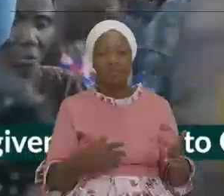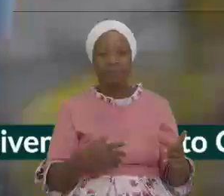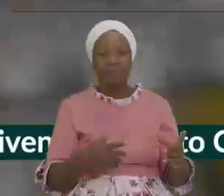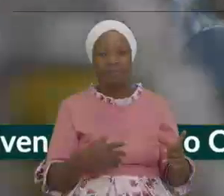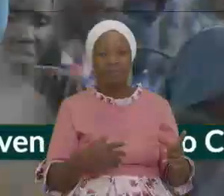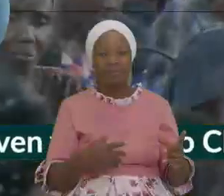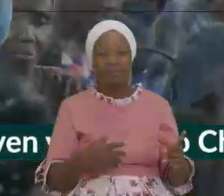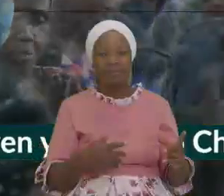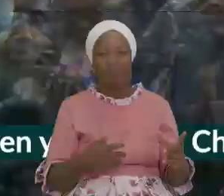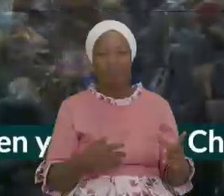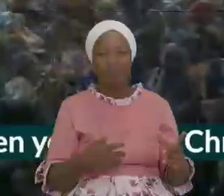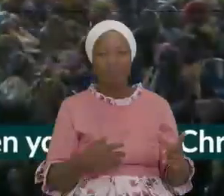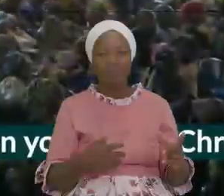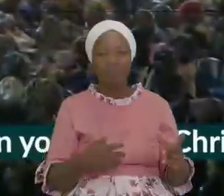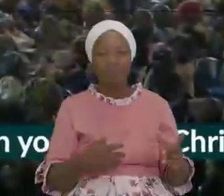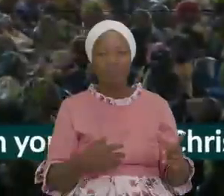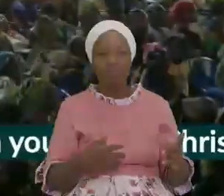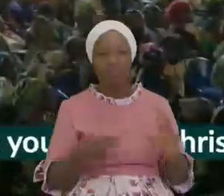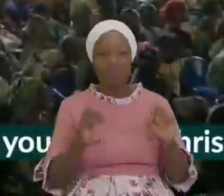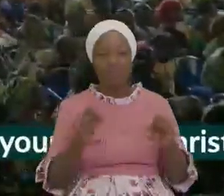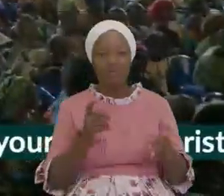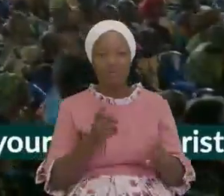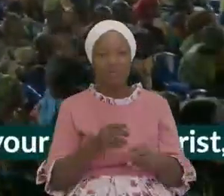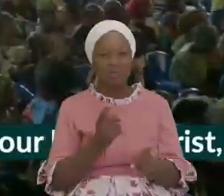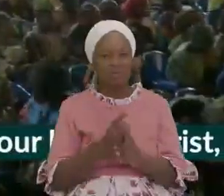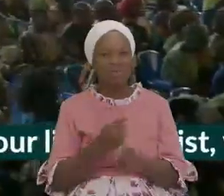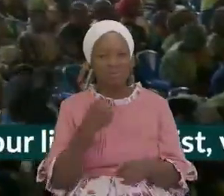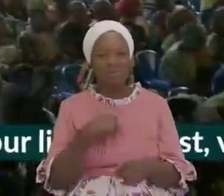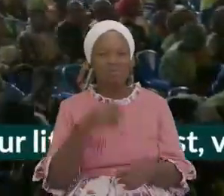Can you wave your distance I see?